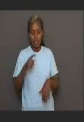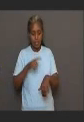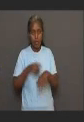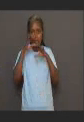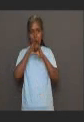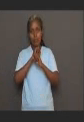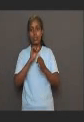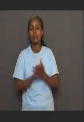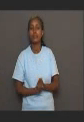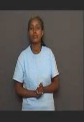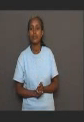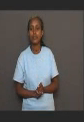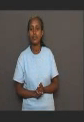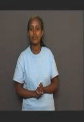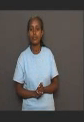Time's up.